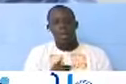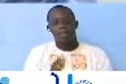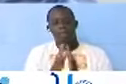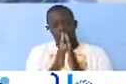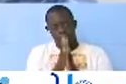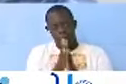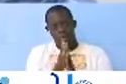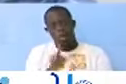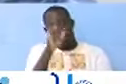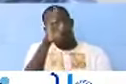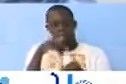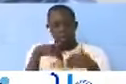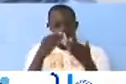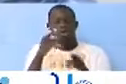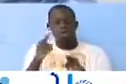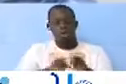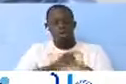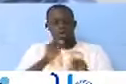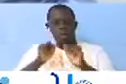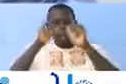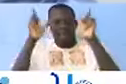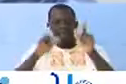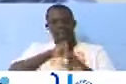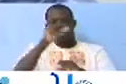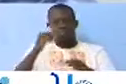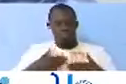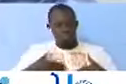Pray to God for long life and good health.